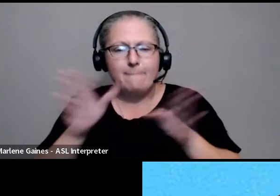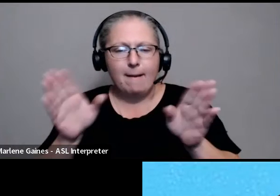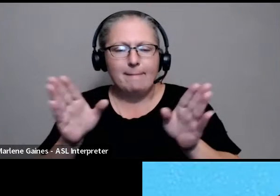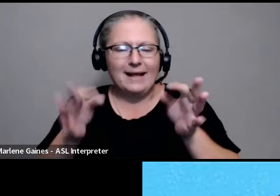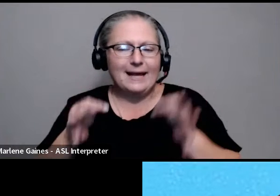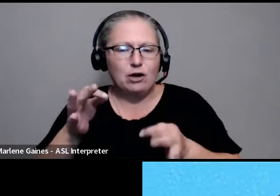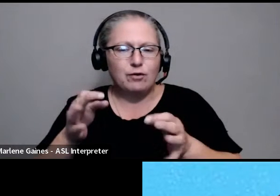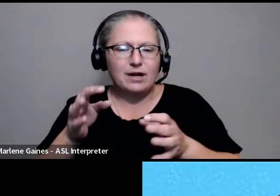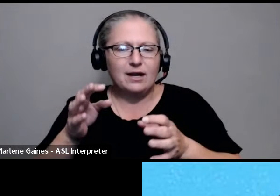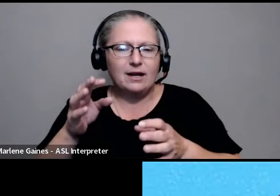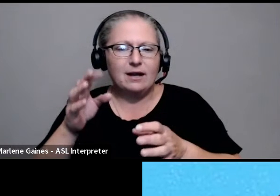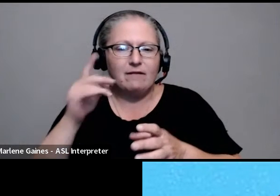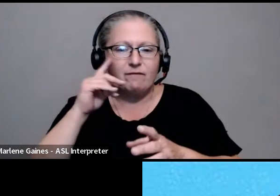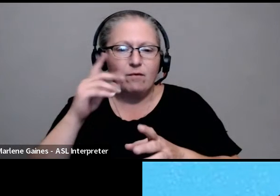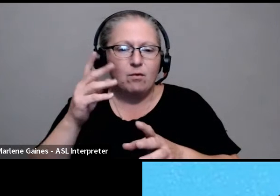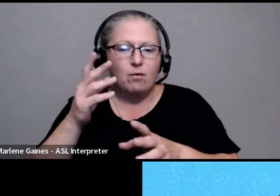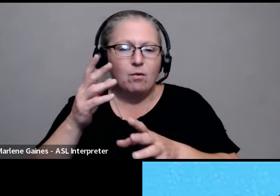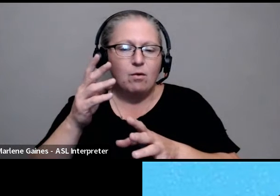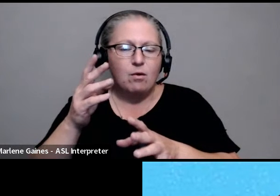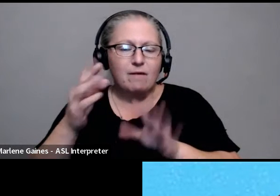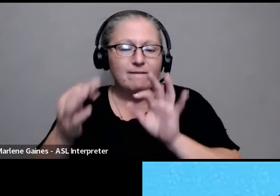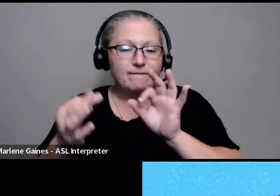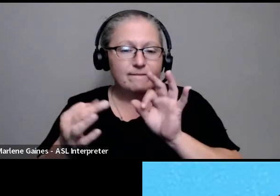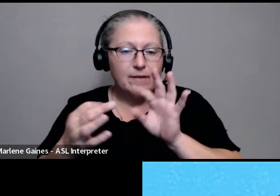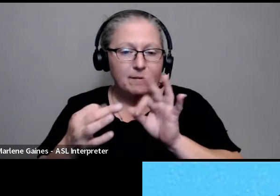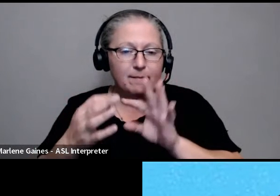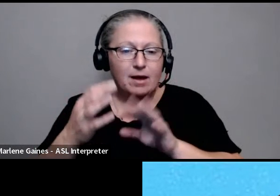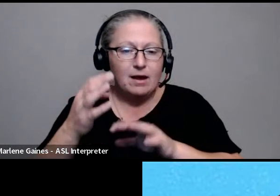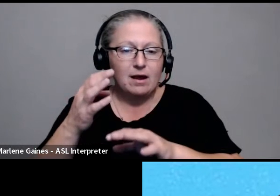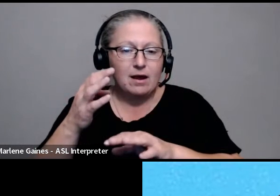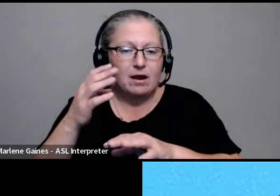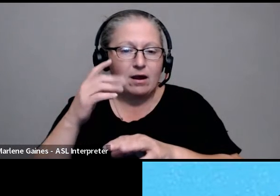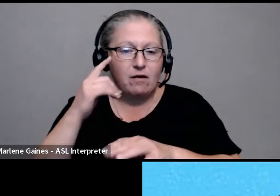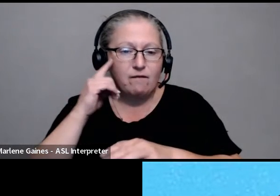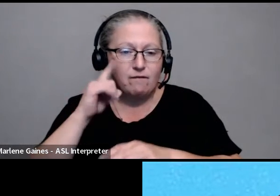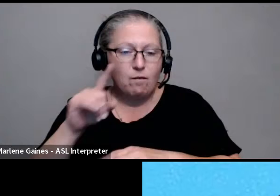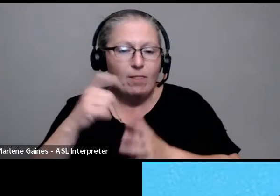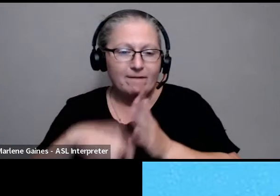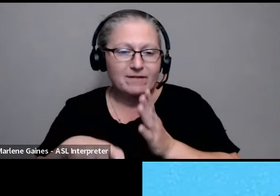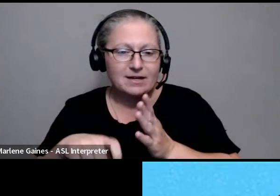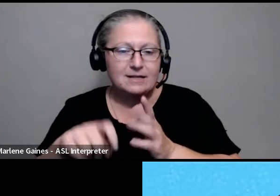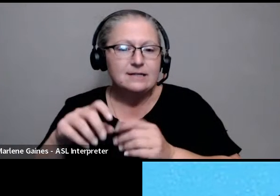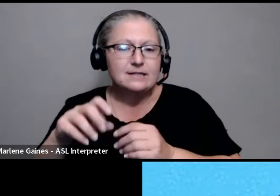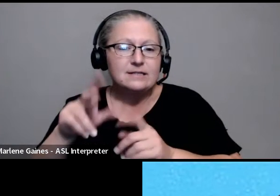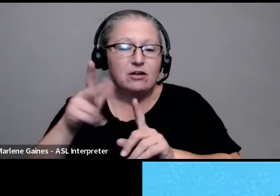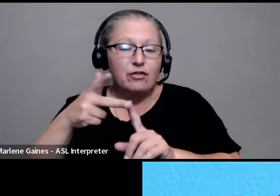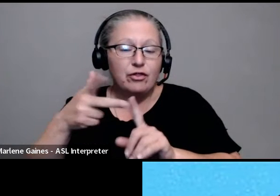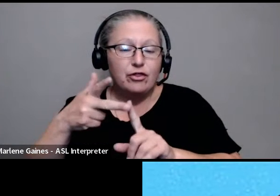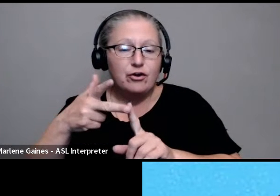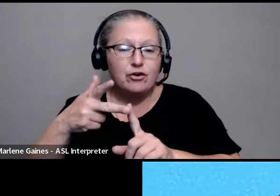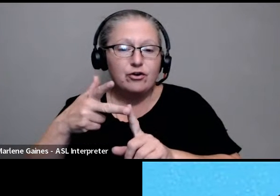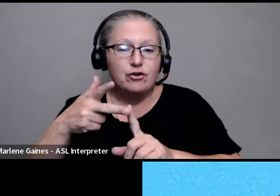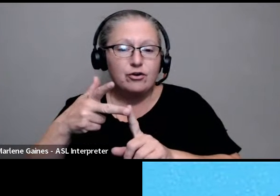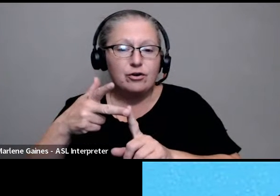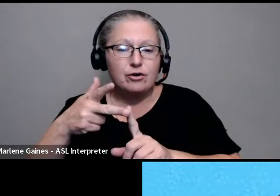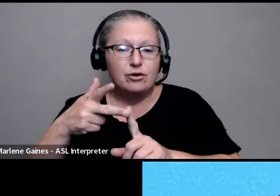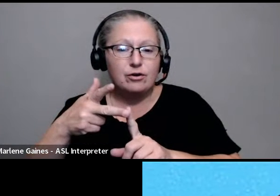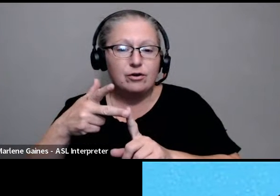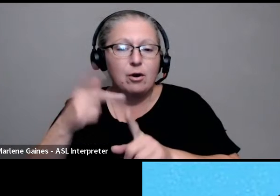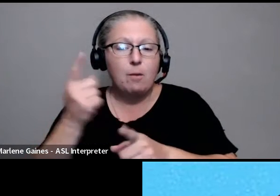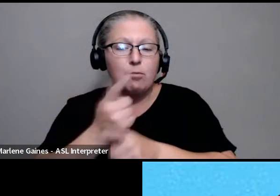to get input on those fees. The third is to make